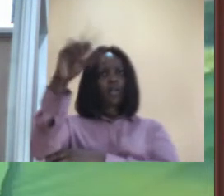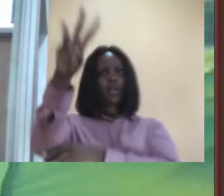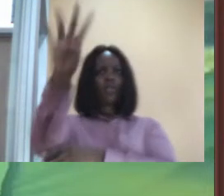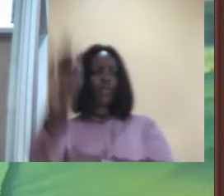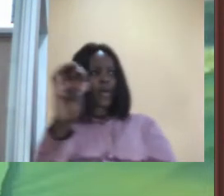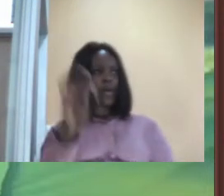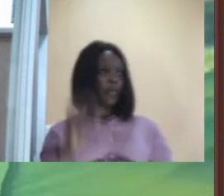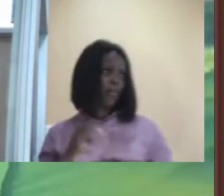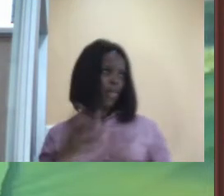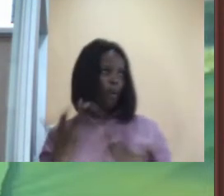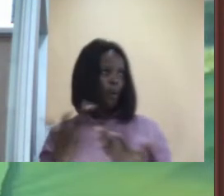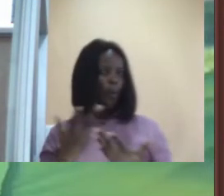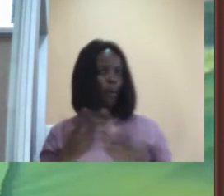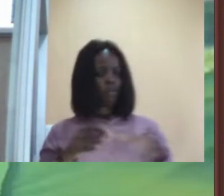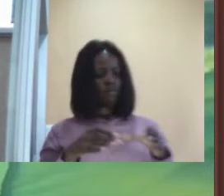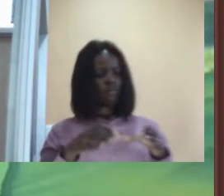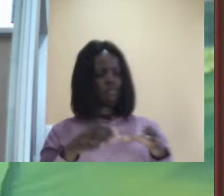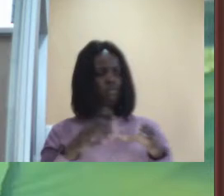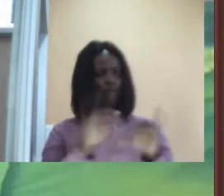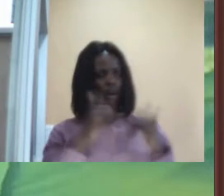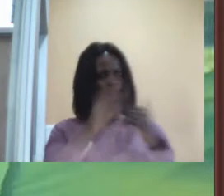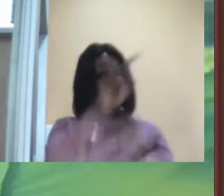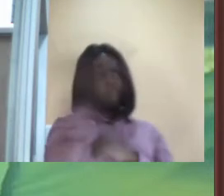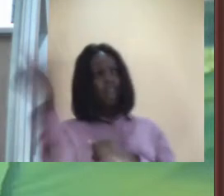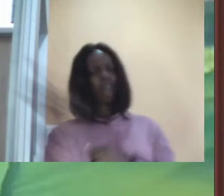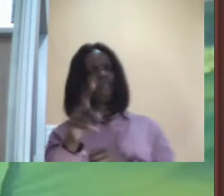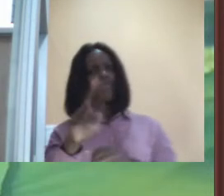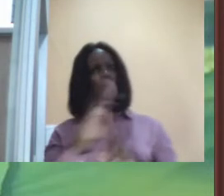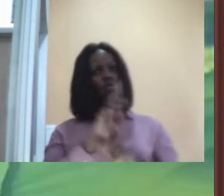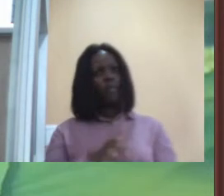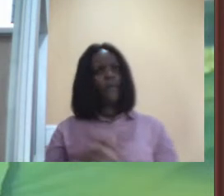other entities, we have reported in this